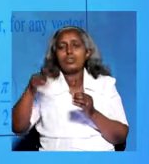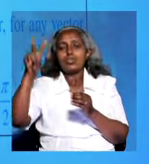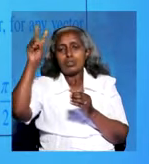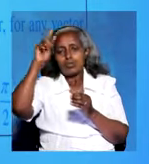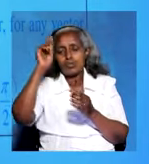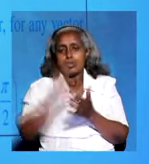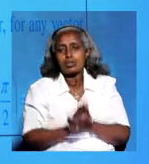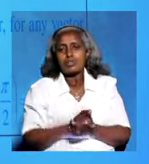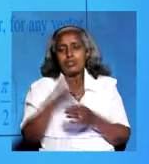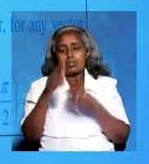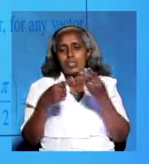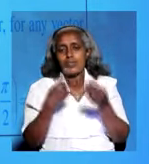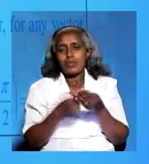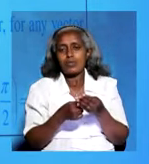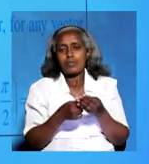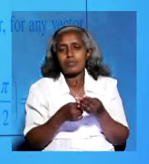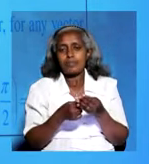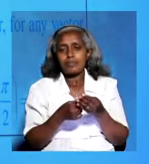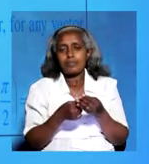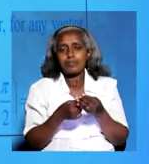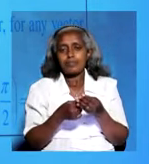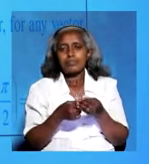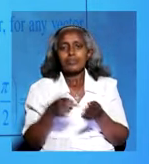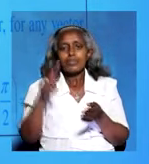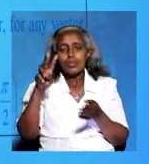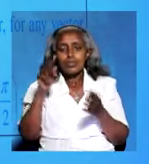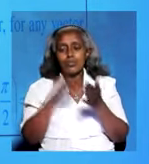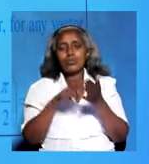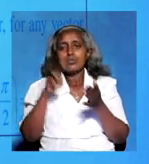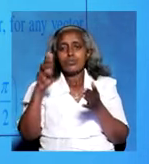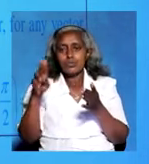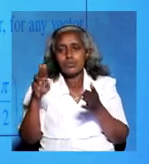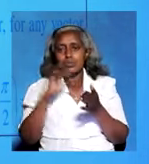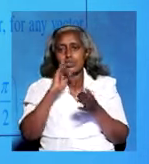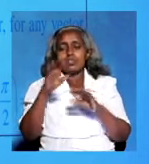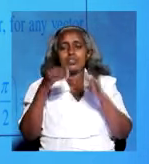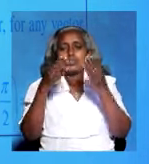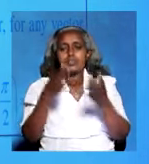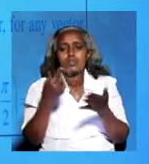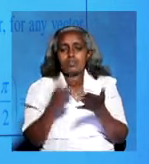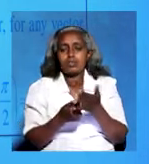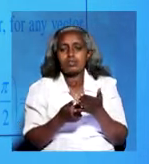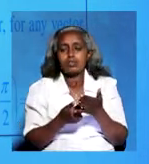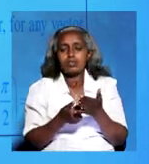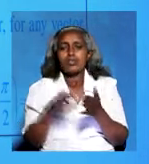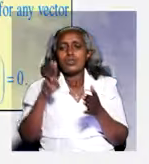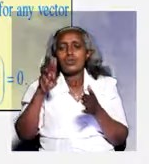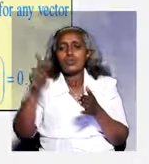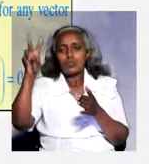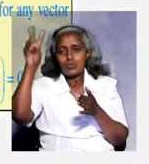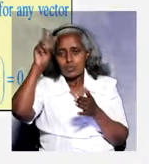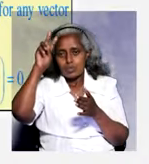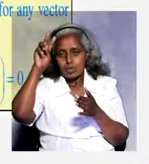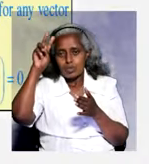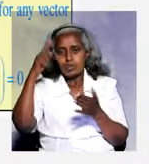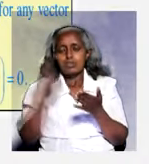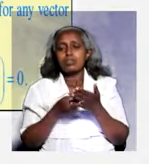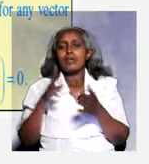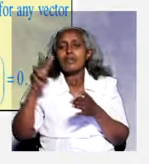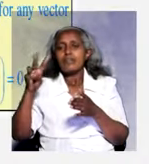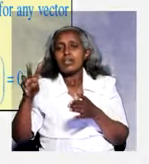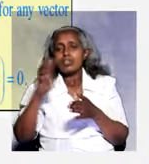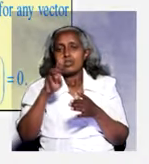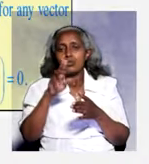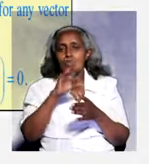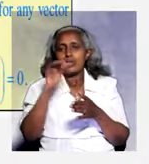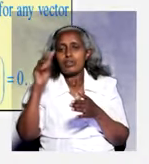squared. Therefore, u dot u is given by this magnitude of u squared. So, if vectors u and